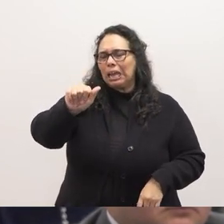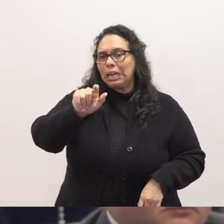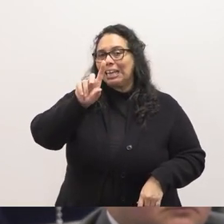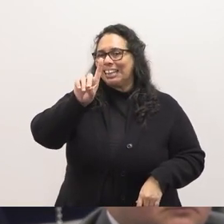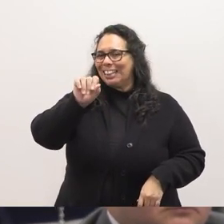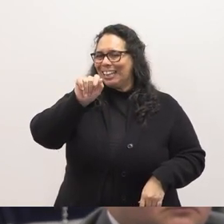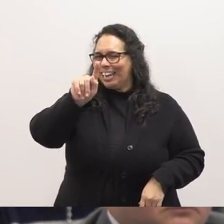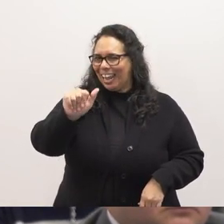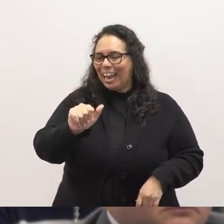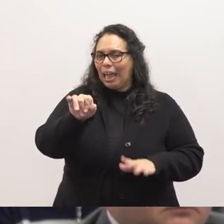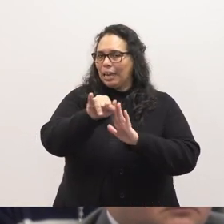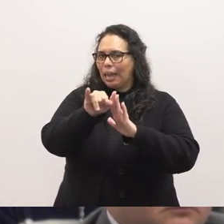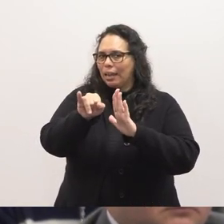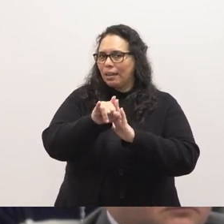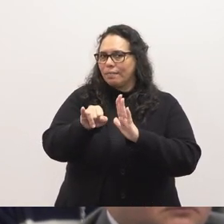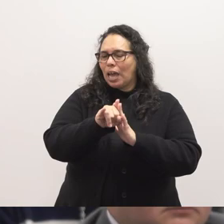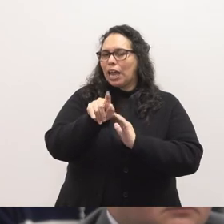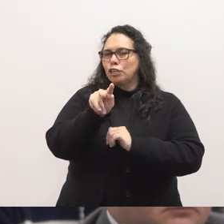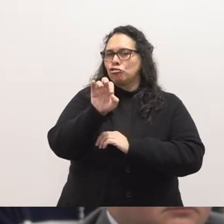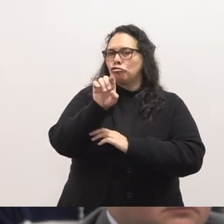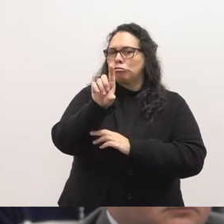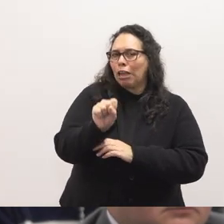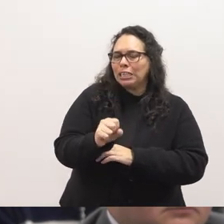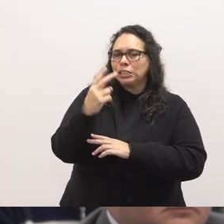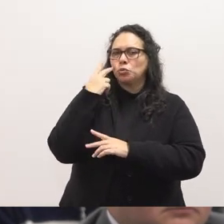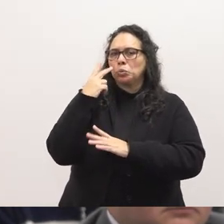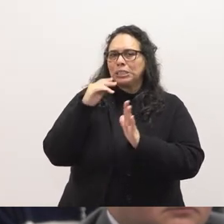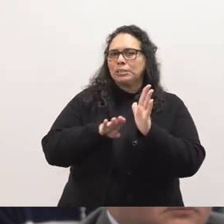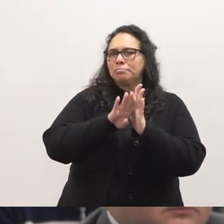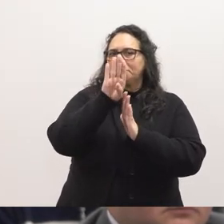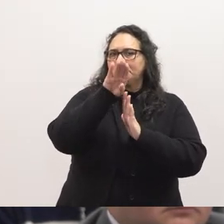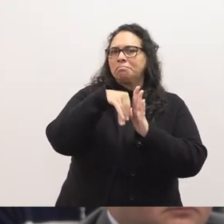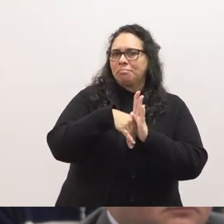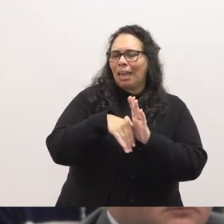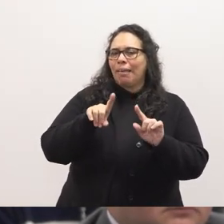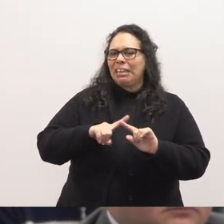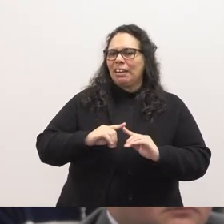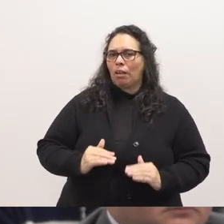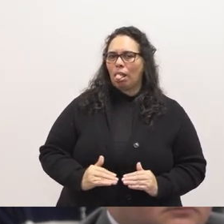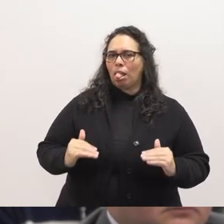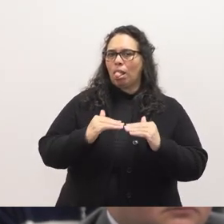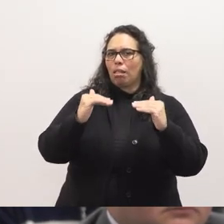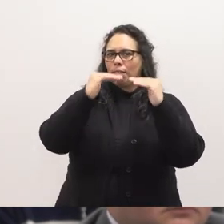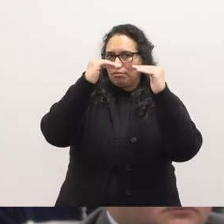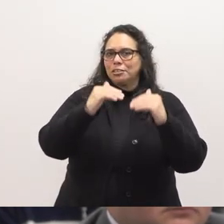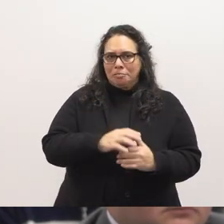some of the trends that we're seeing at our different levels.